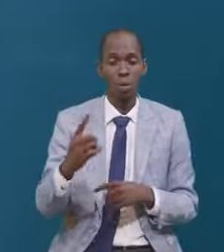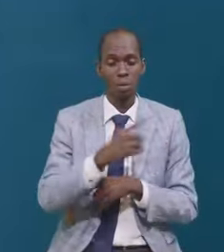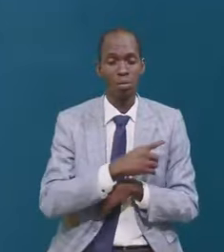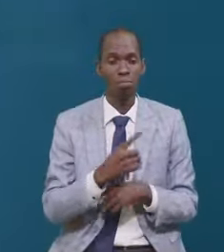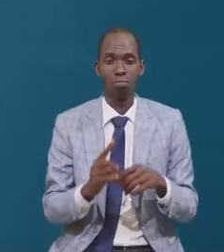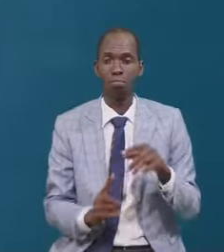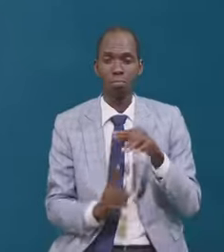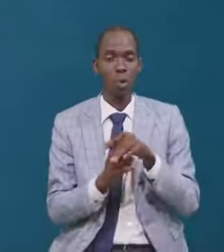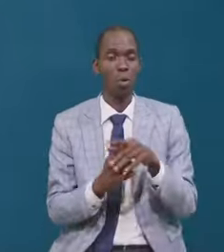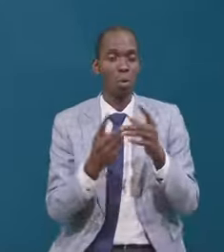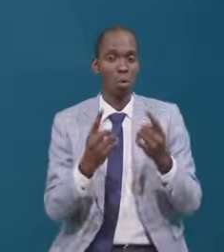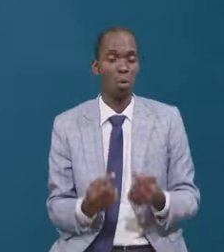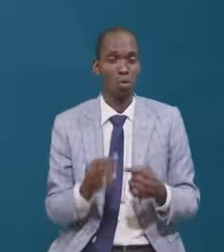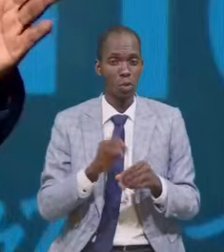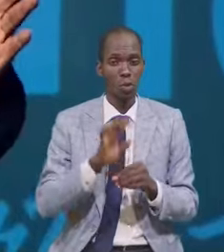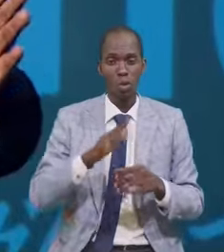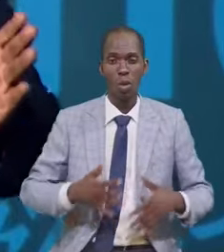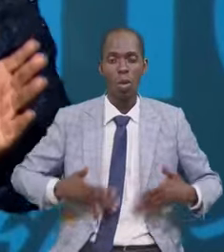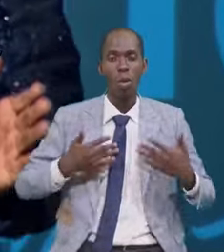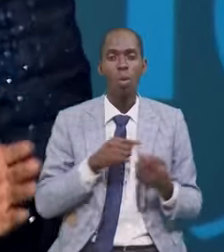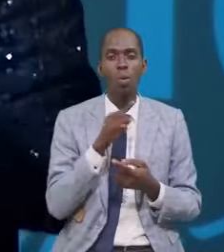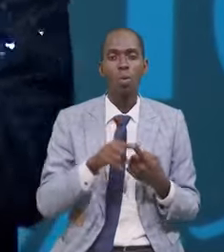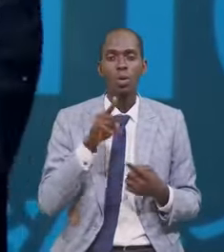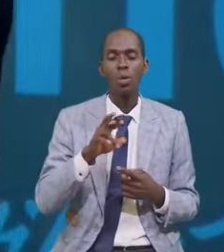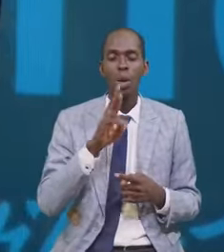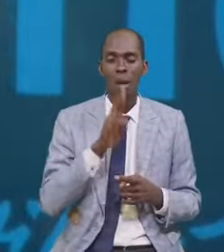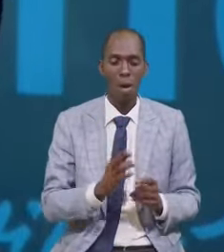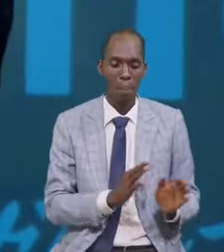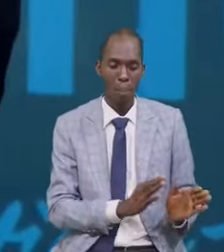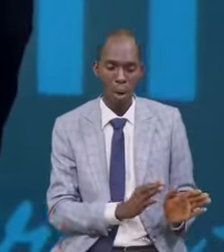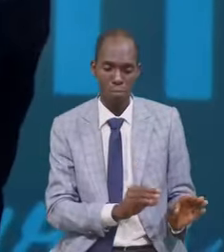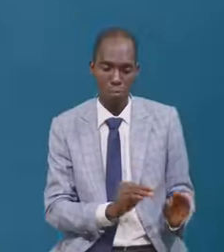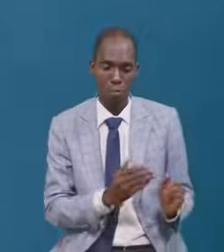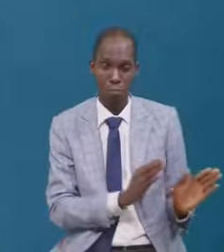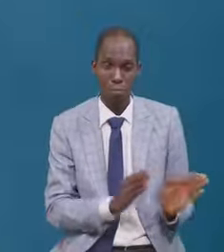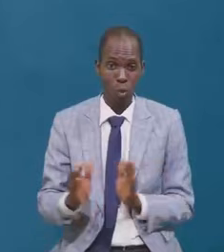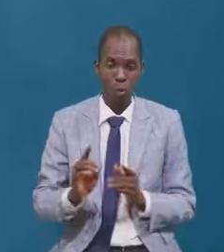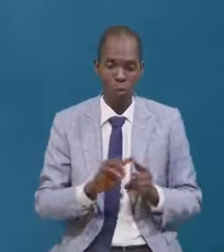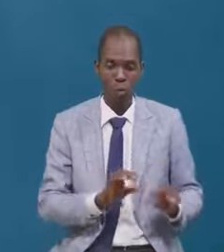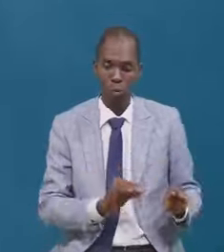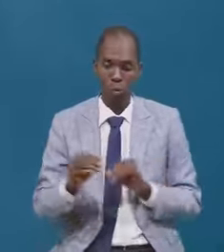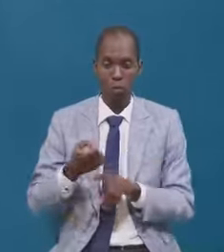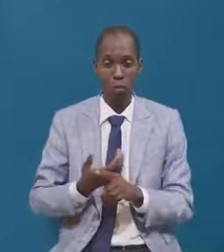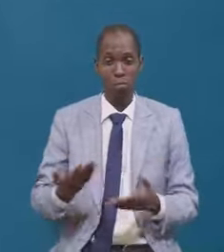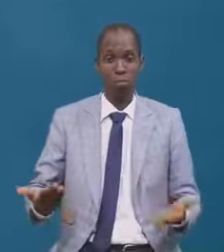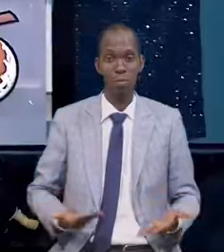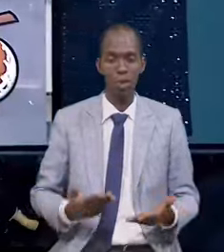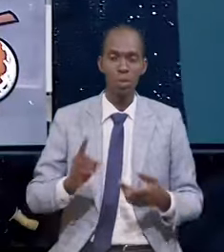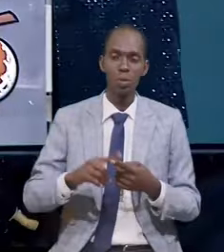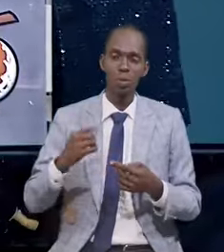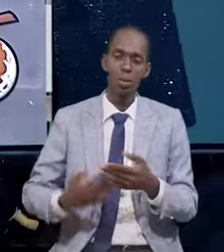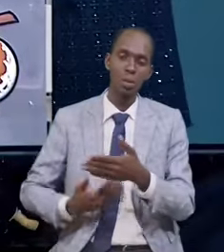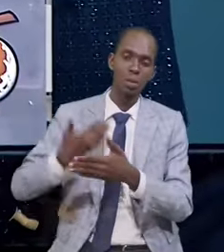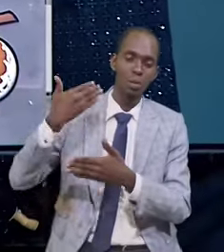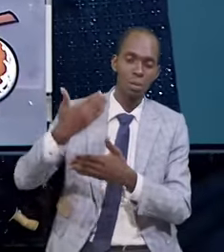mee jeevithamloku vaste, when you are about to cross from here to the great beyond, meeru ikkadi nunchi